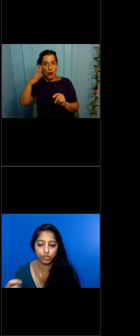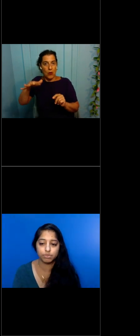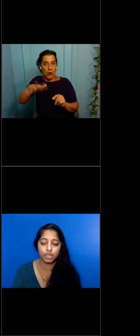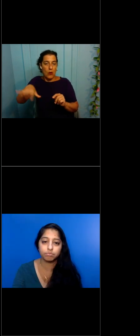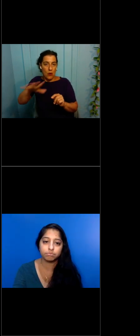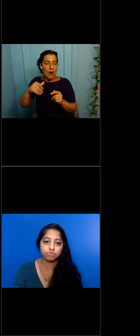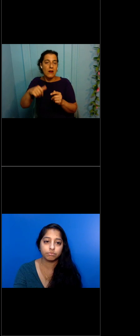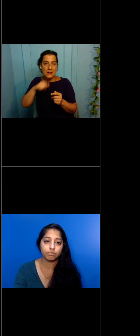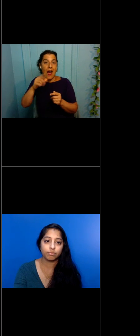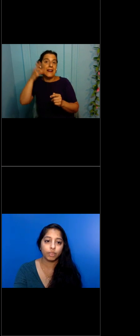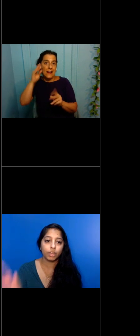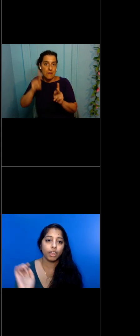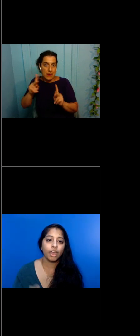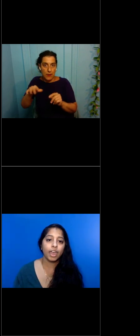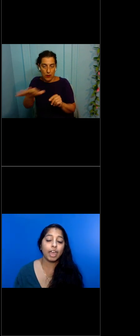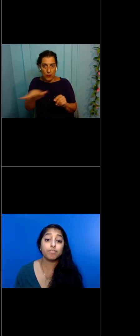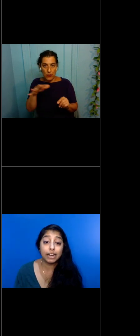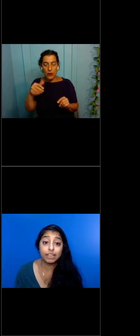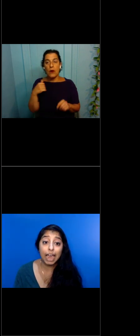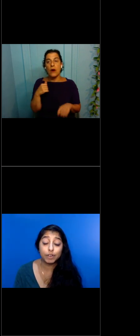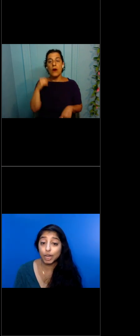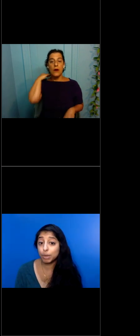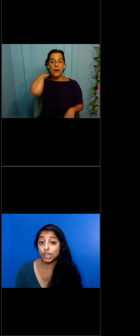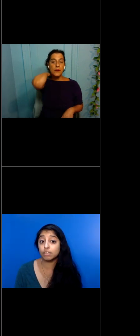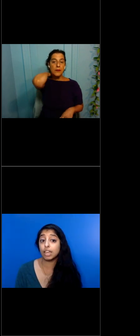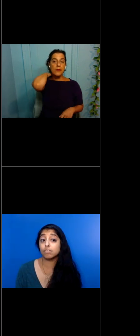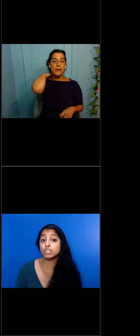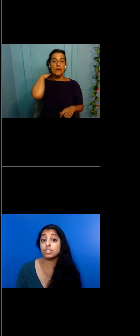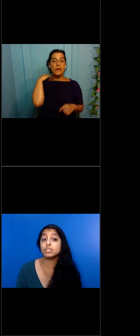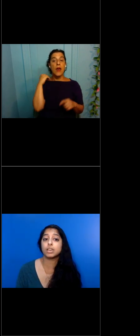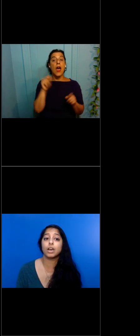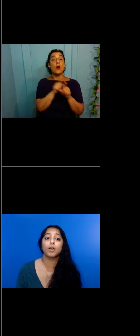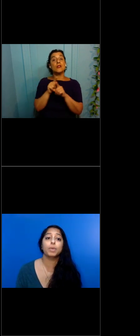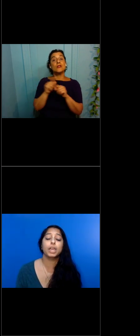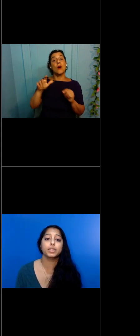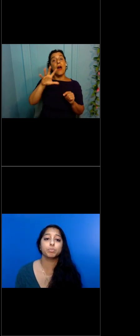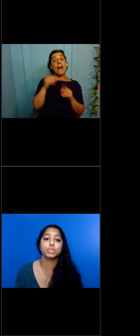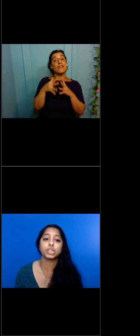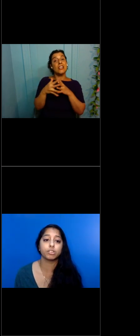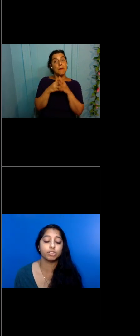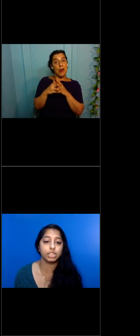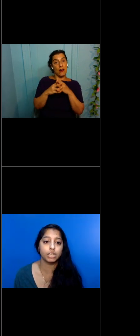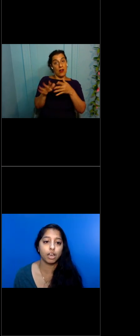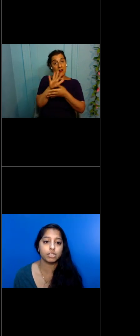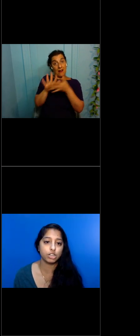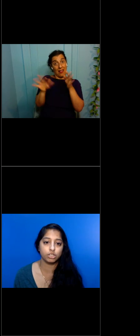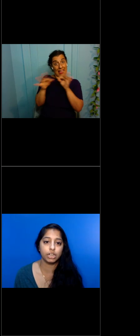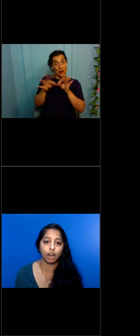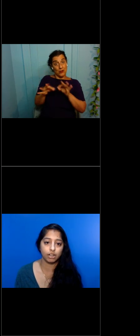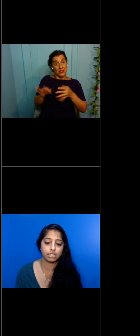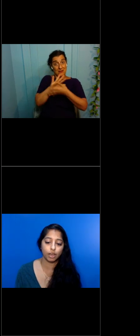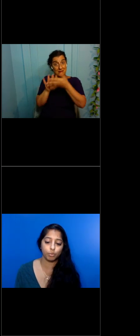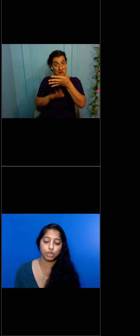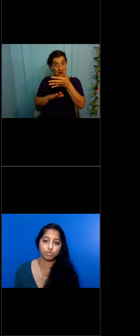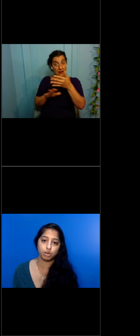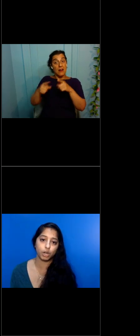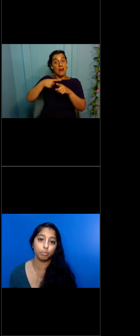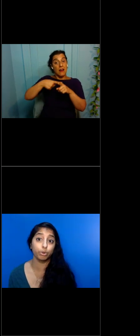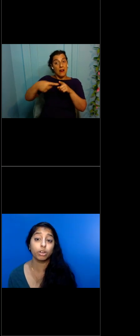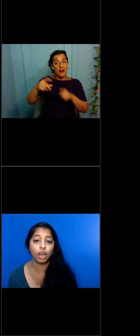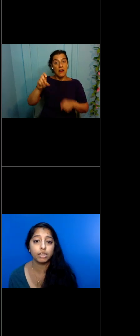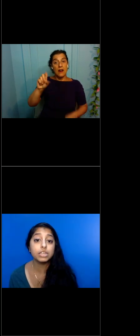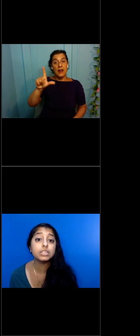text that we're using. And finally, African-American languages, and particularly Sandra Lanehart's